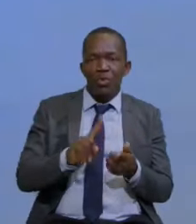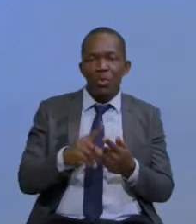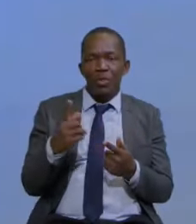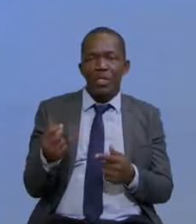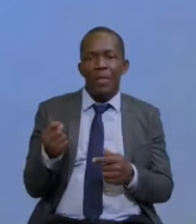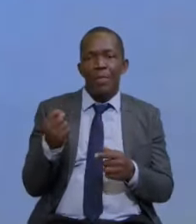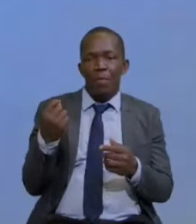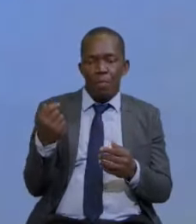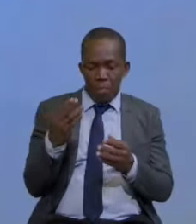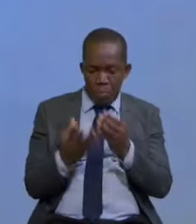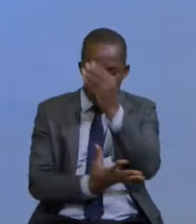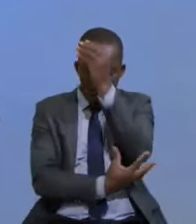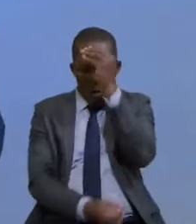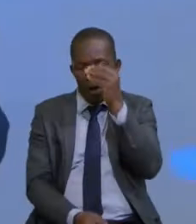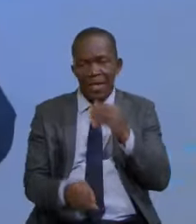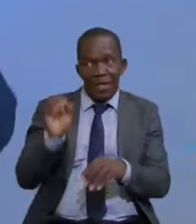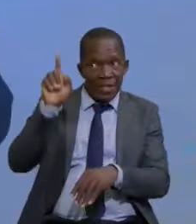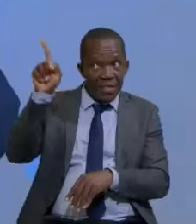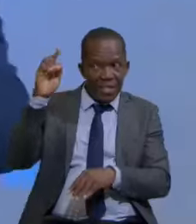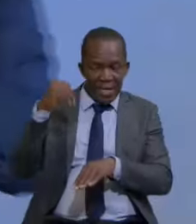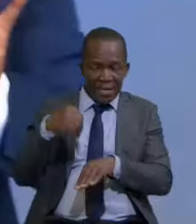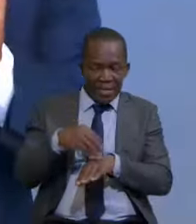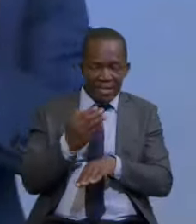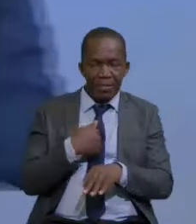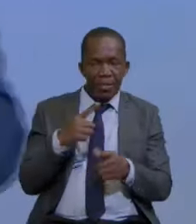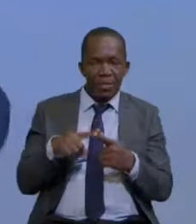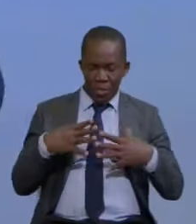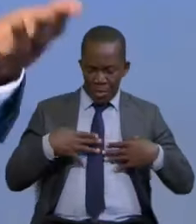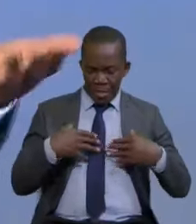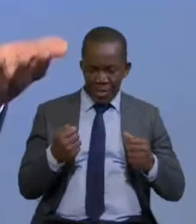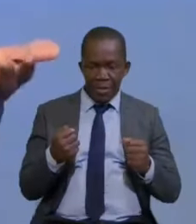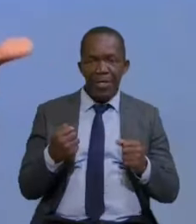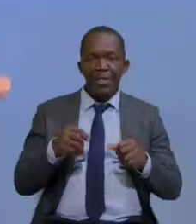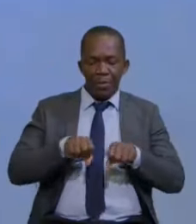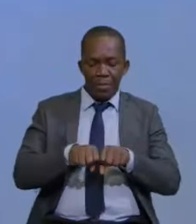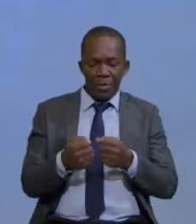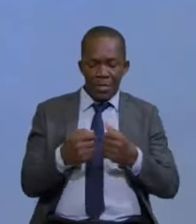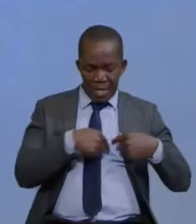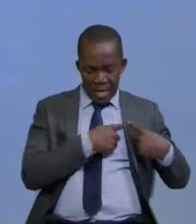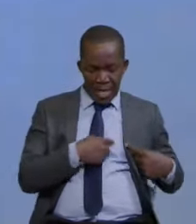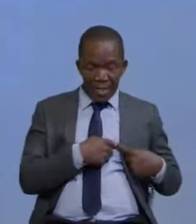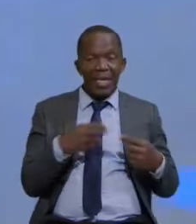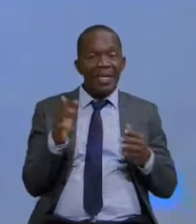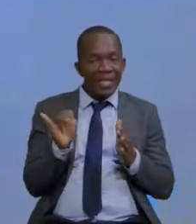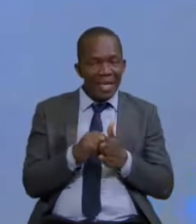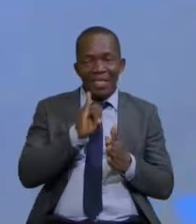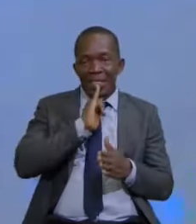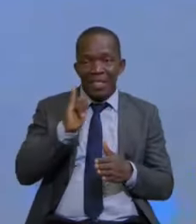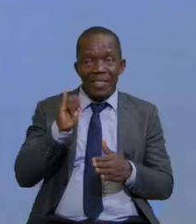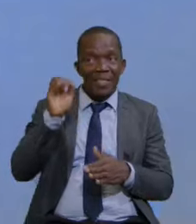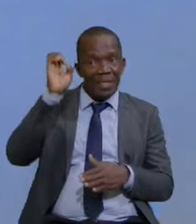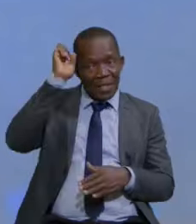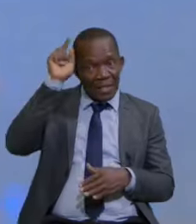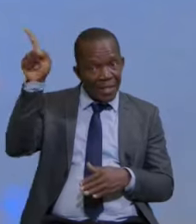heal the brokenhearted. That's his authority. His authority. Today you come to the Lord with your broken